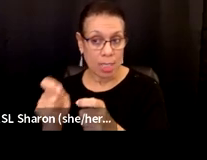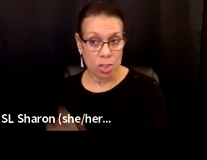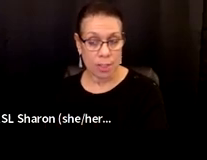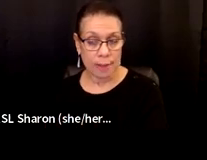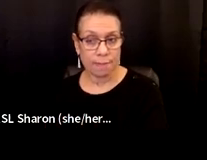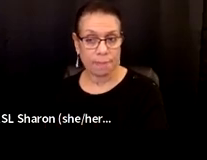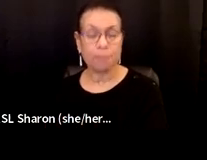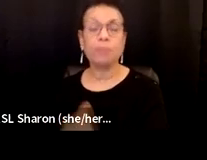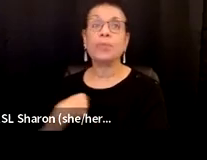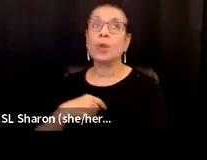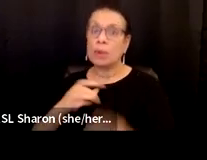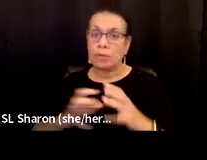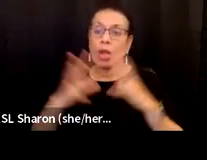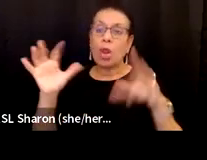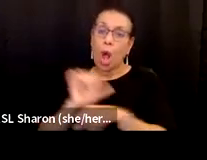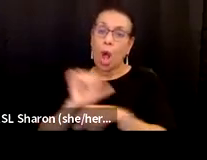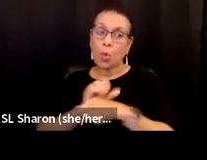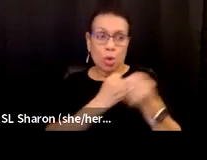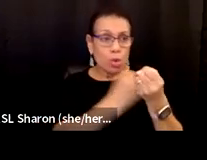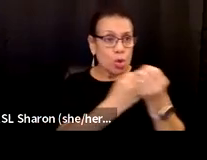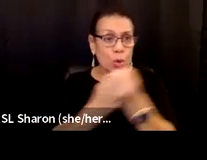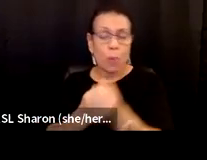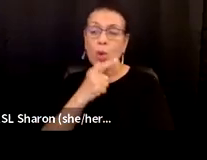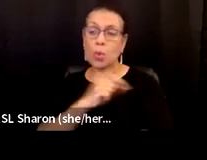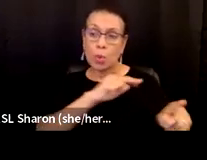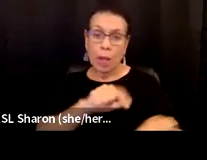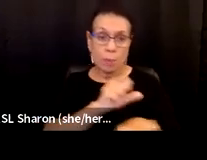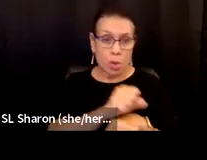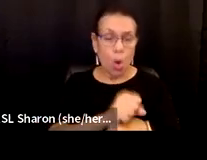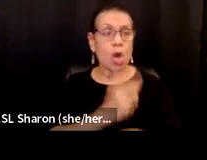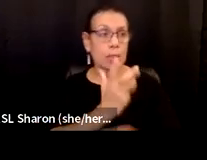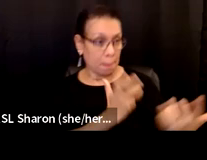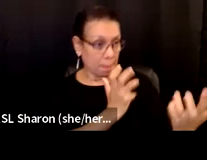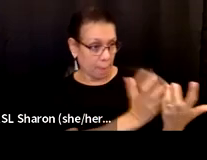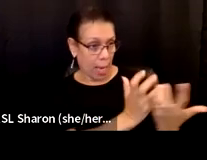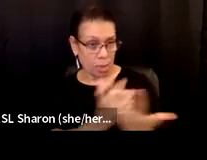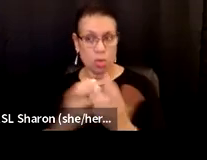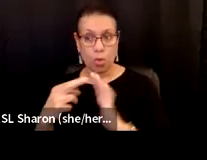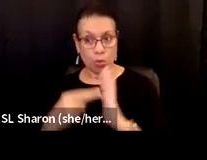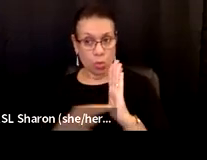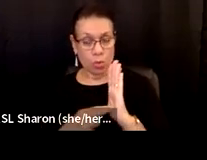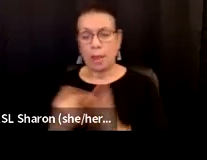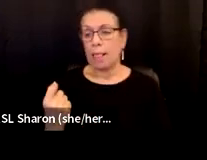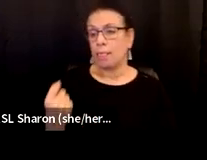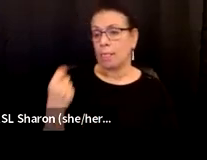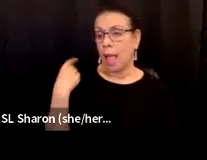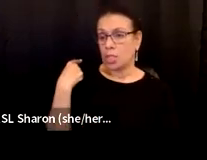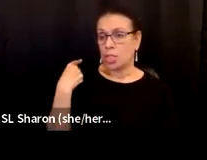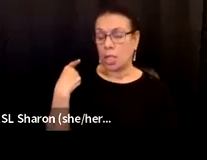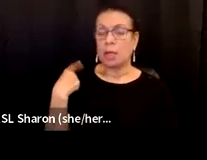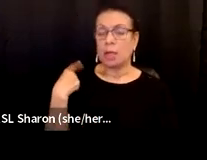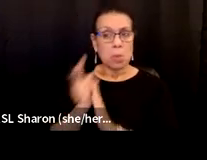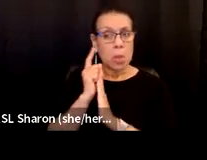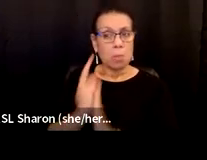we've done a lot of work to support our employees coming into compliance last year once vaccines became